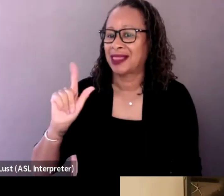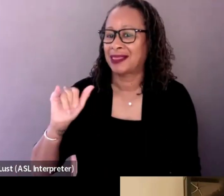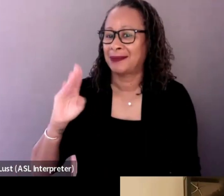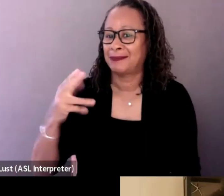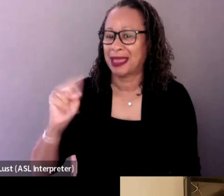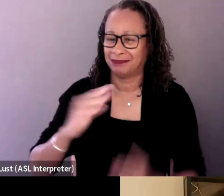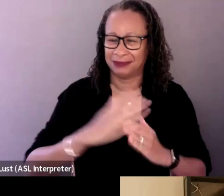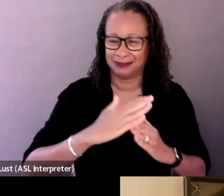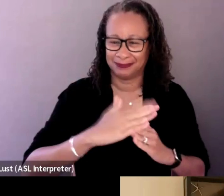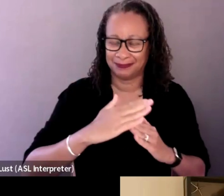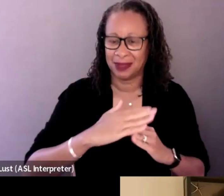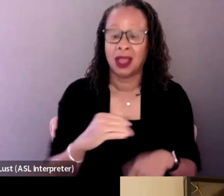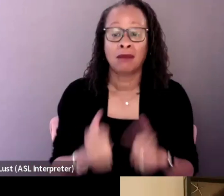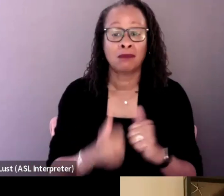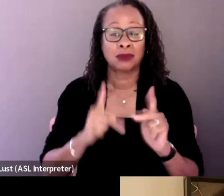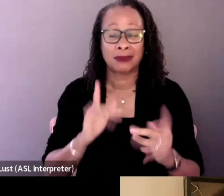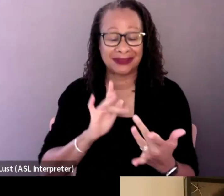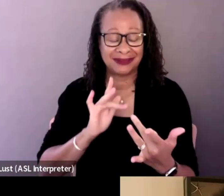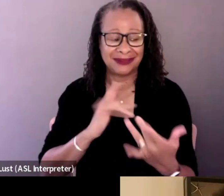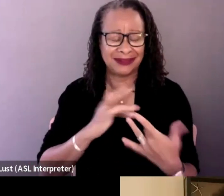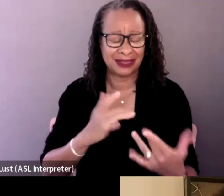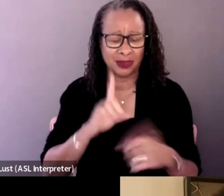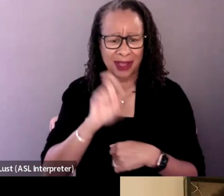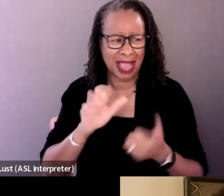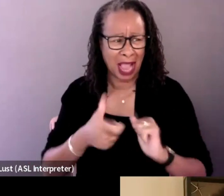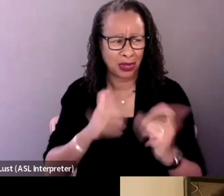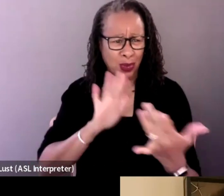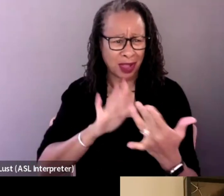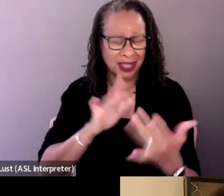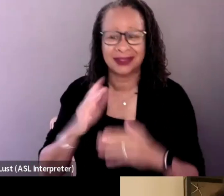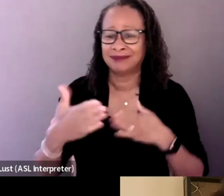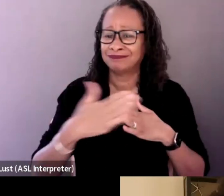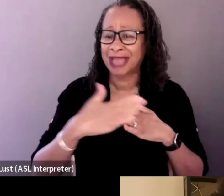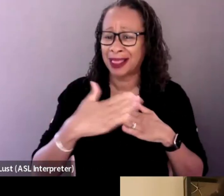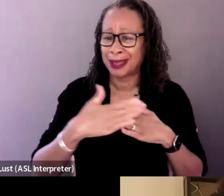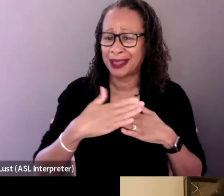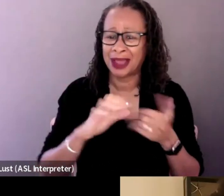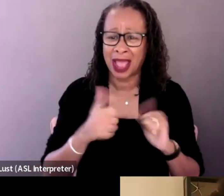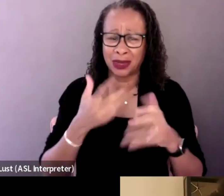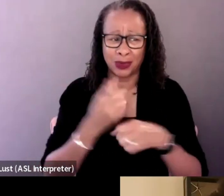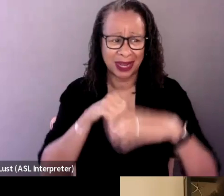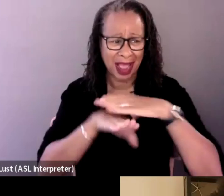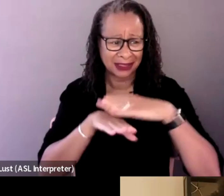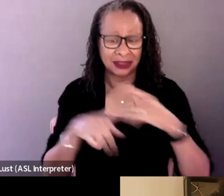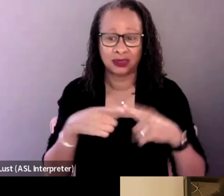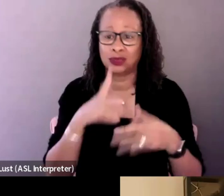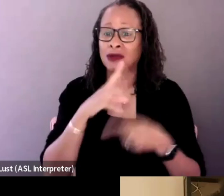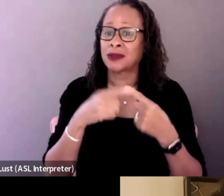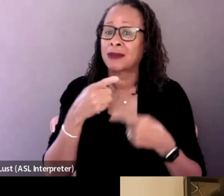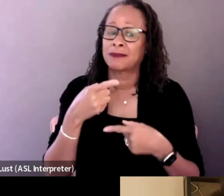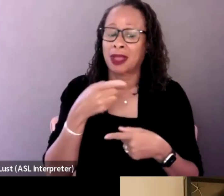be, how does one reach out to the Taliban? How do you actually get access to even talk to them about making a film about